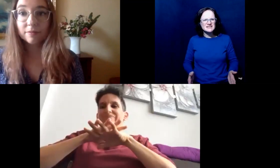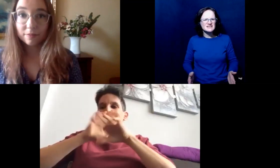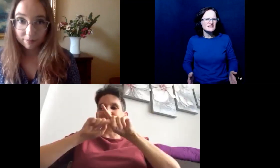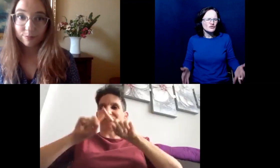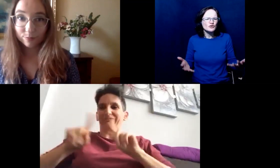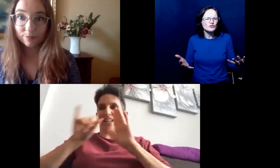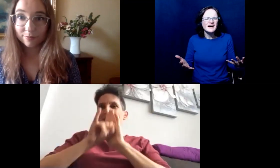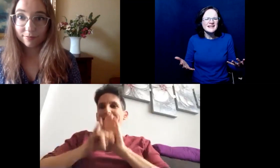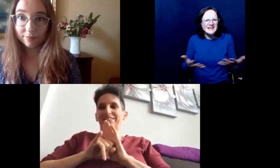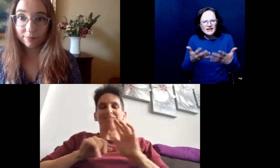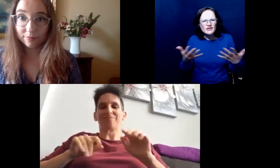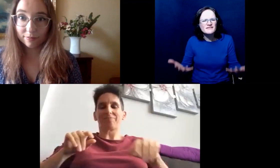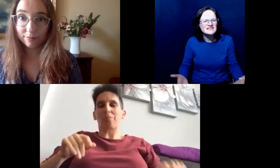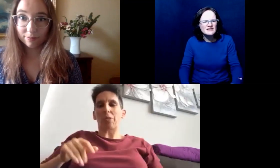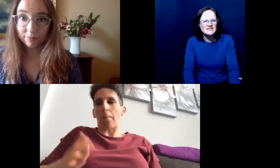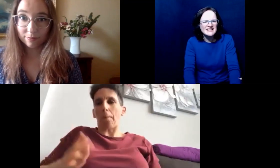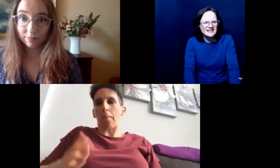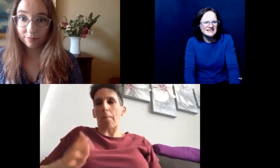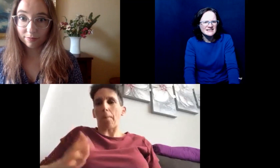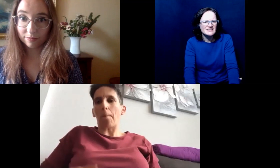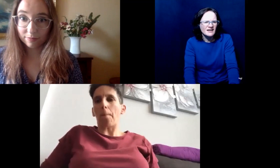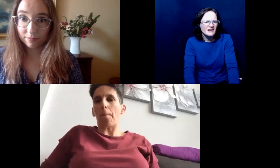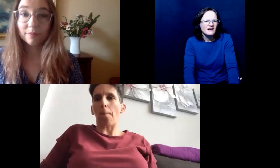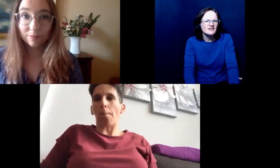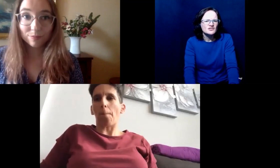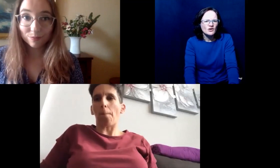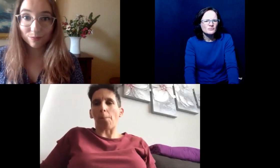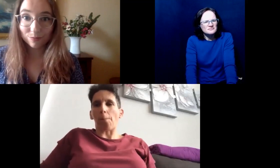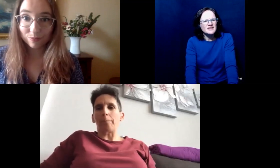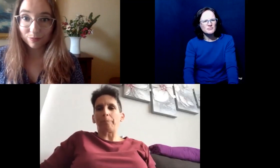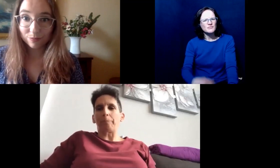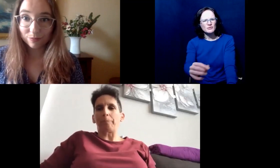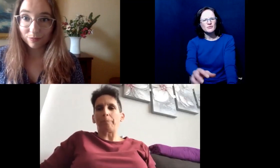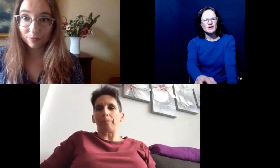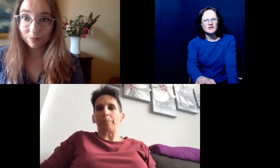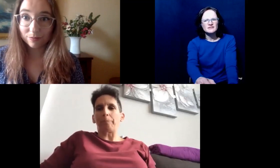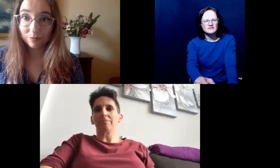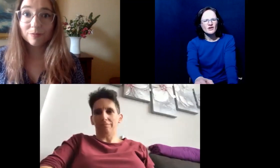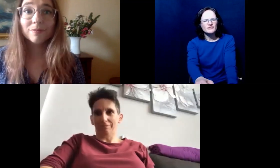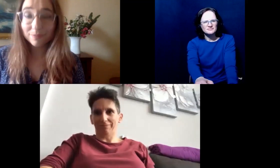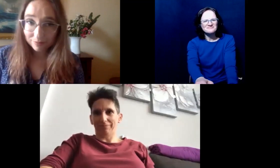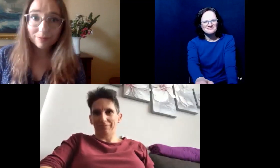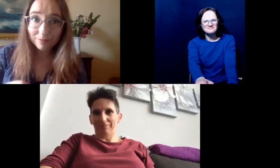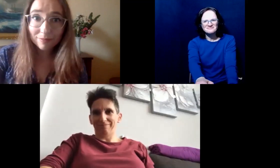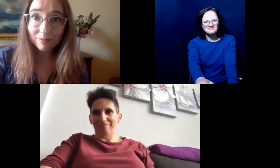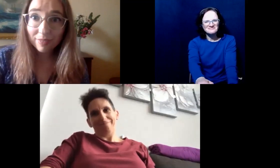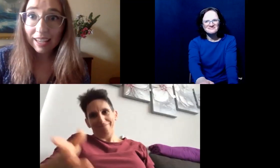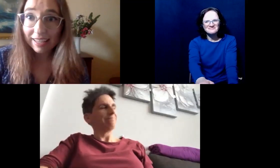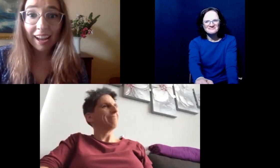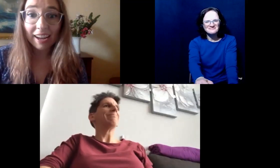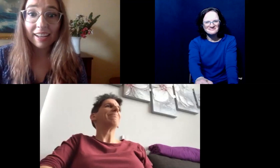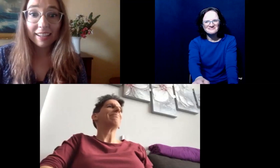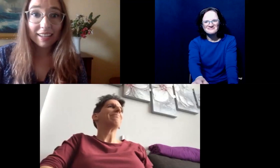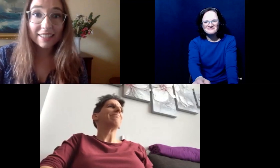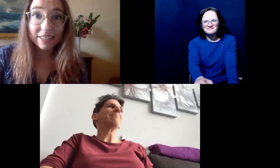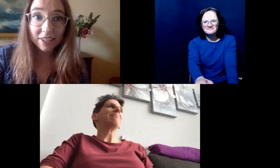been through layering of these different identities. So that would be what I could offer. Mm-hmm.